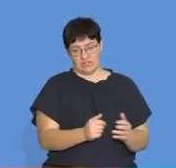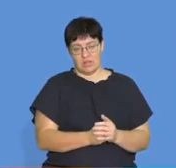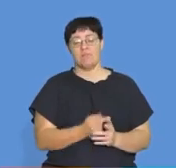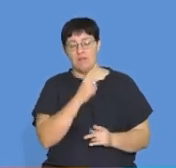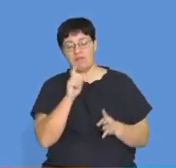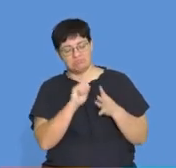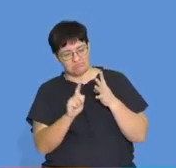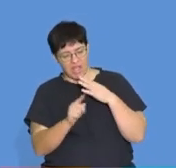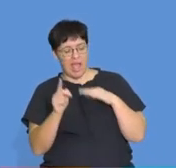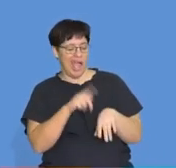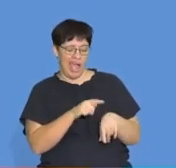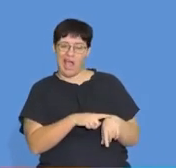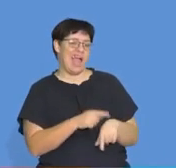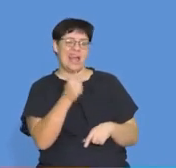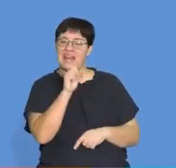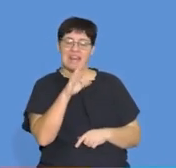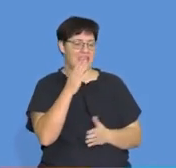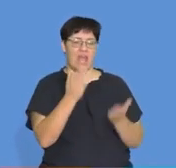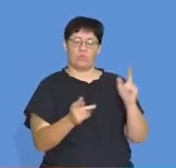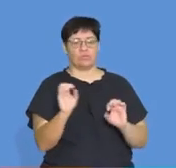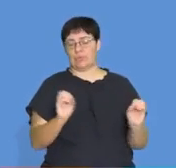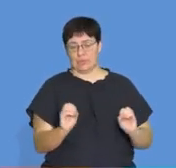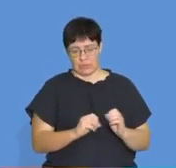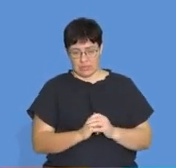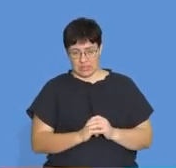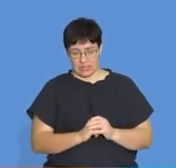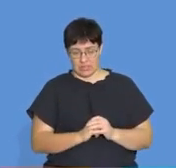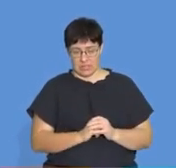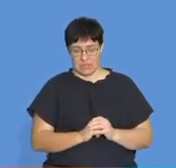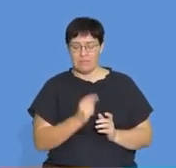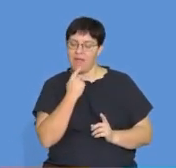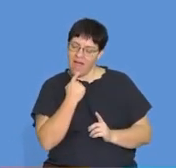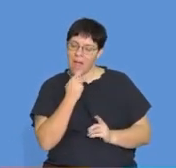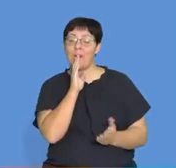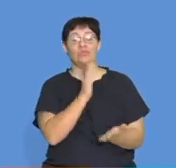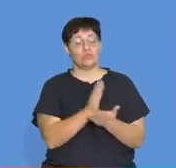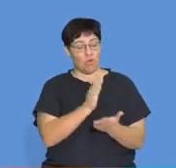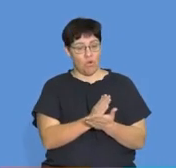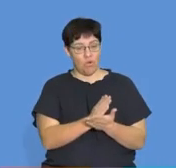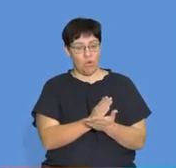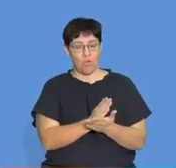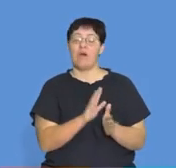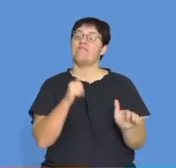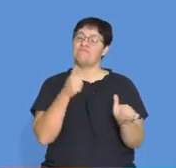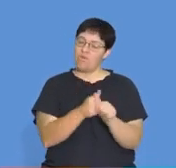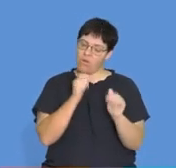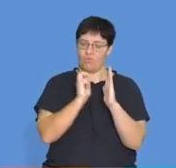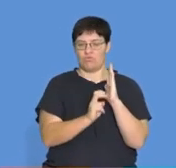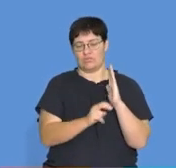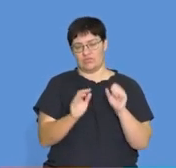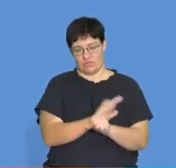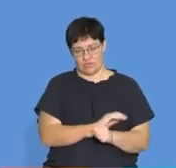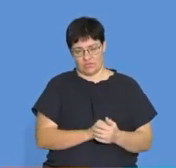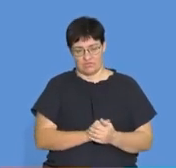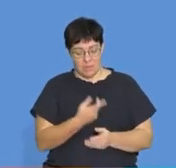times, it will not be the linear equation that we think it will be, and we must make sure that we do follow all the rules. So